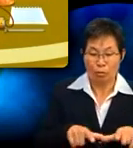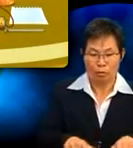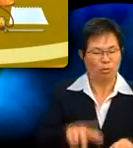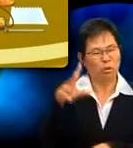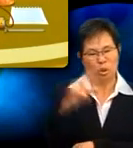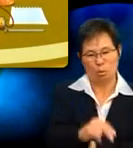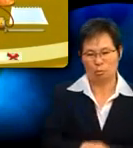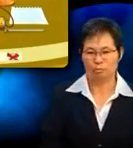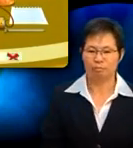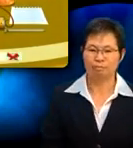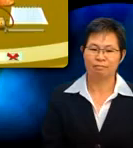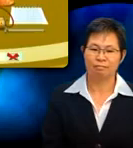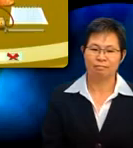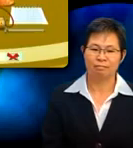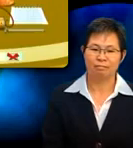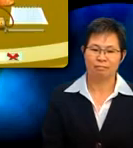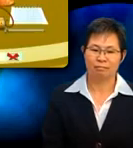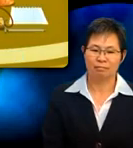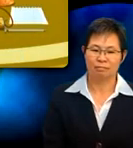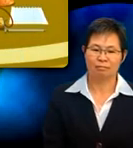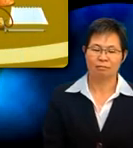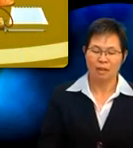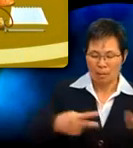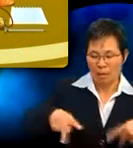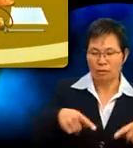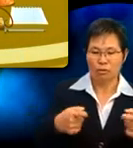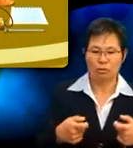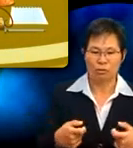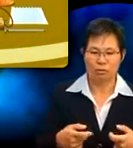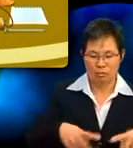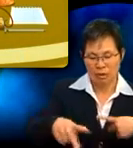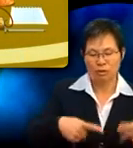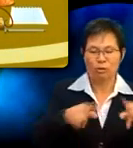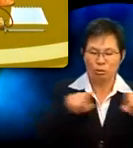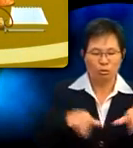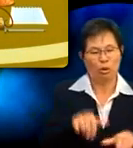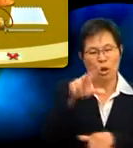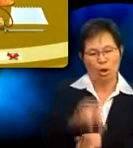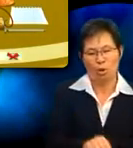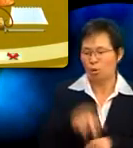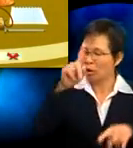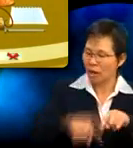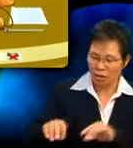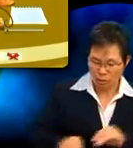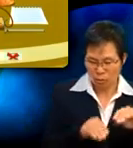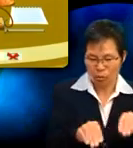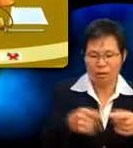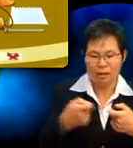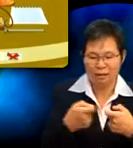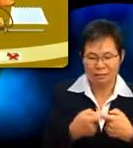ruler? No. The plastic ruler? No, it can't